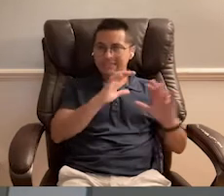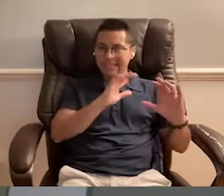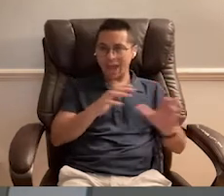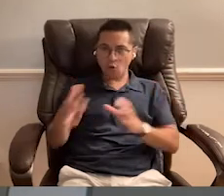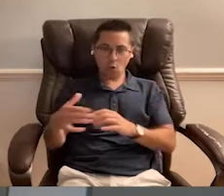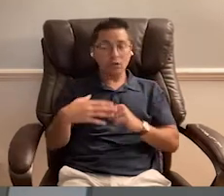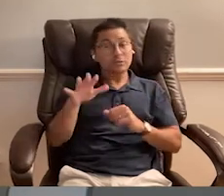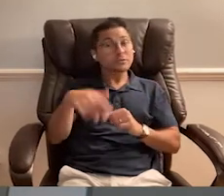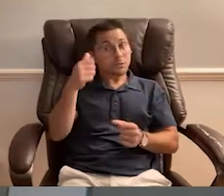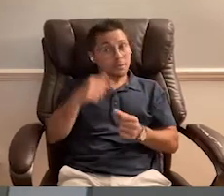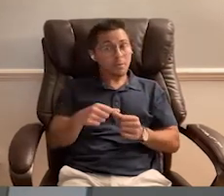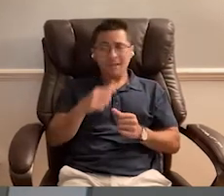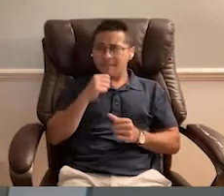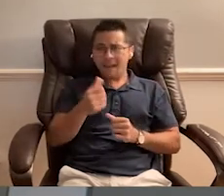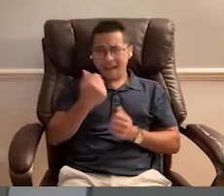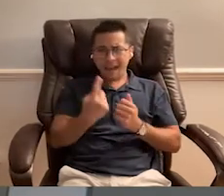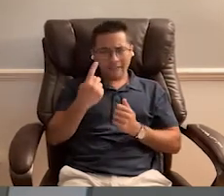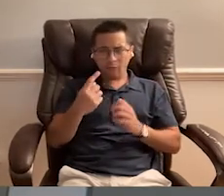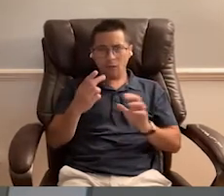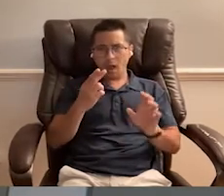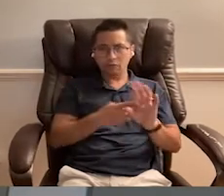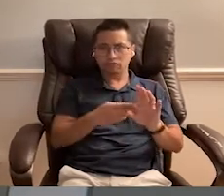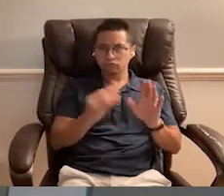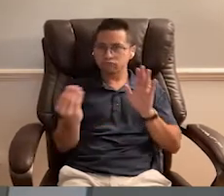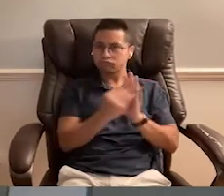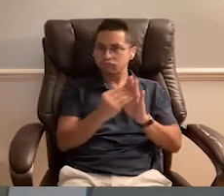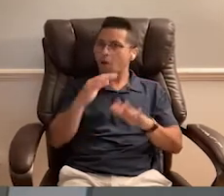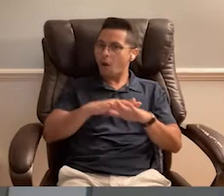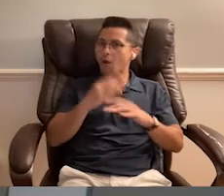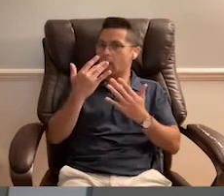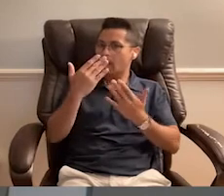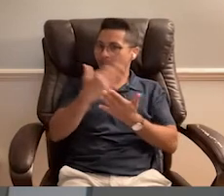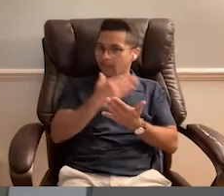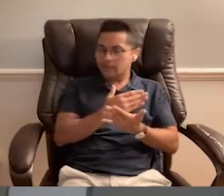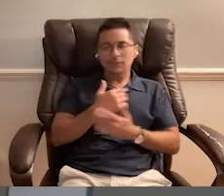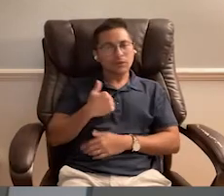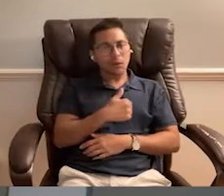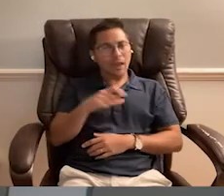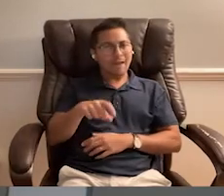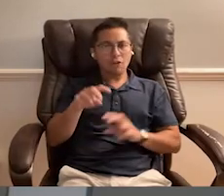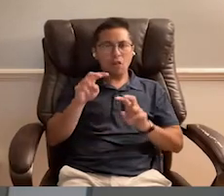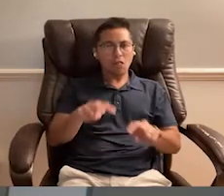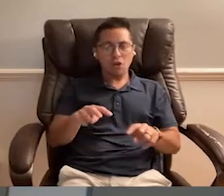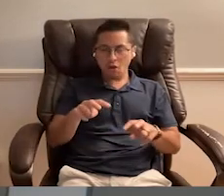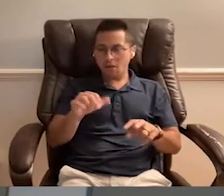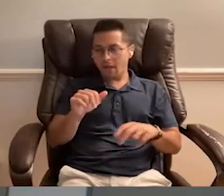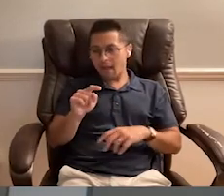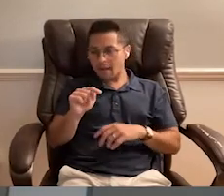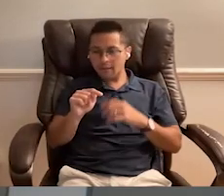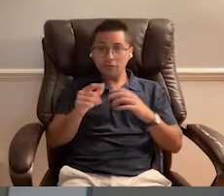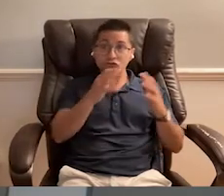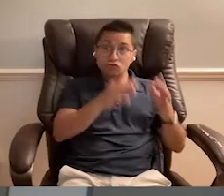assigned a waiting list category. So remember, not everyone goes on the waiting list. So we have to